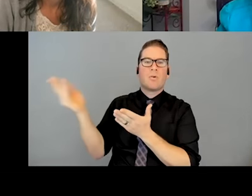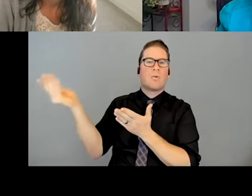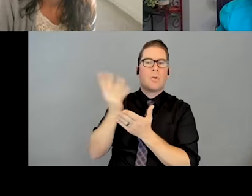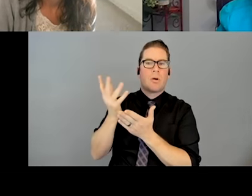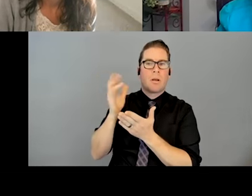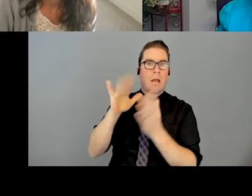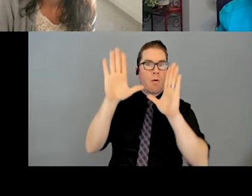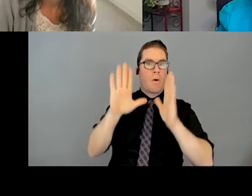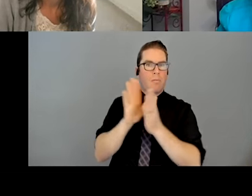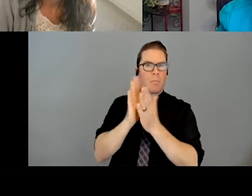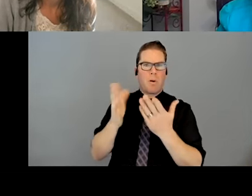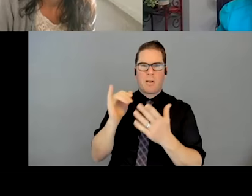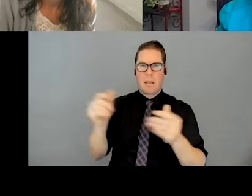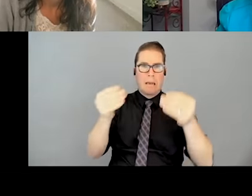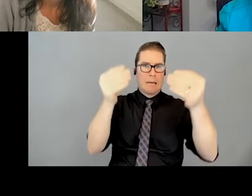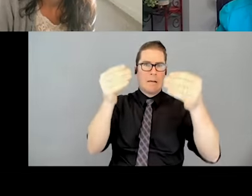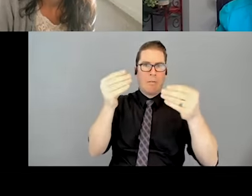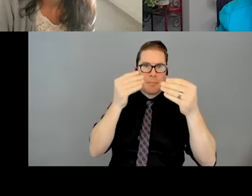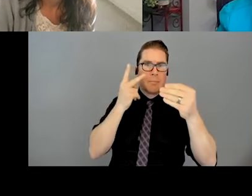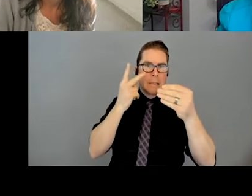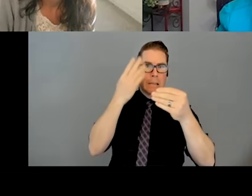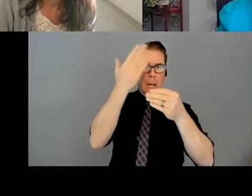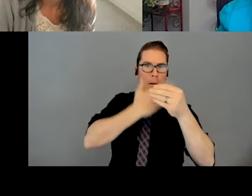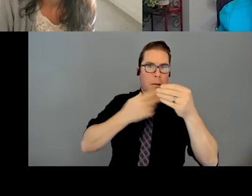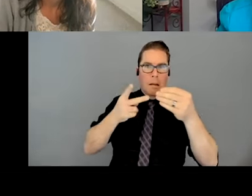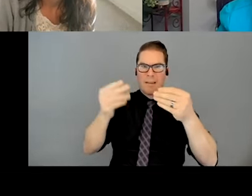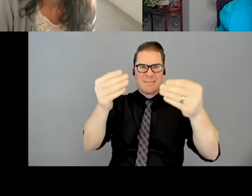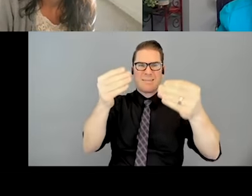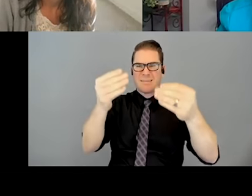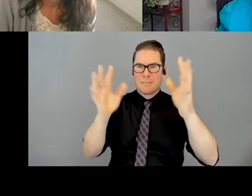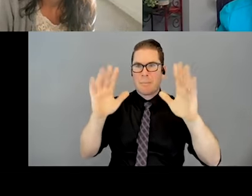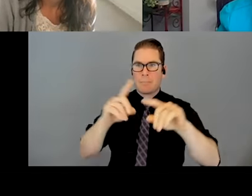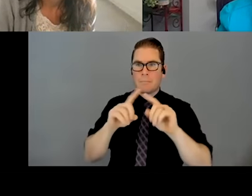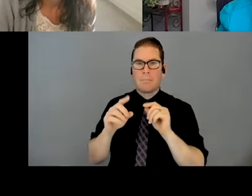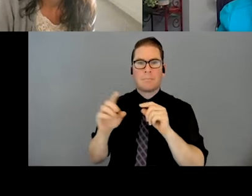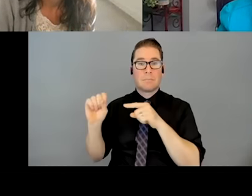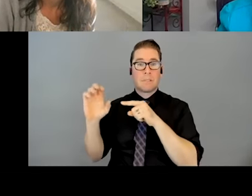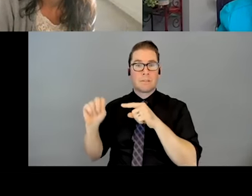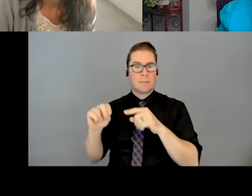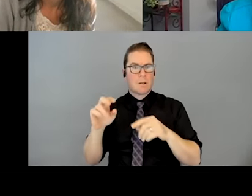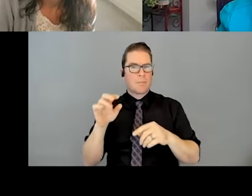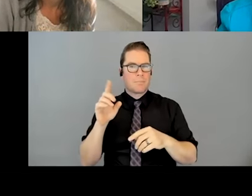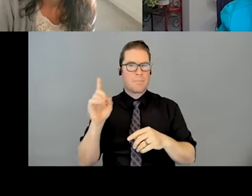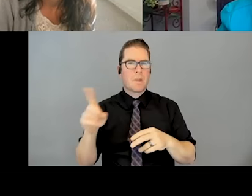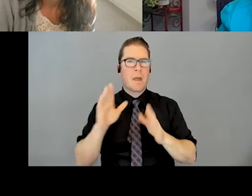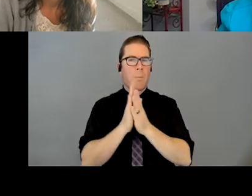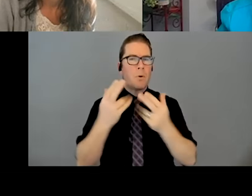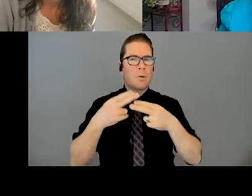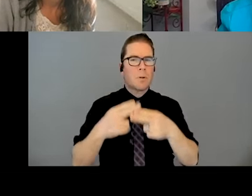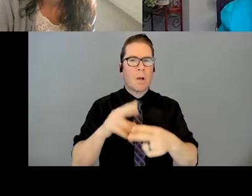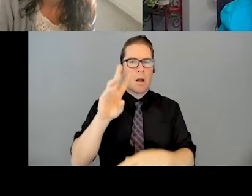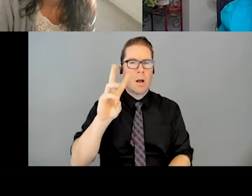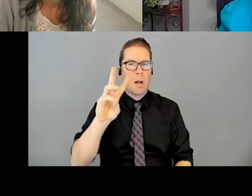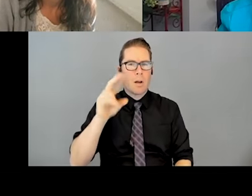I don't know why you can't read it. Well, I don't know. I don't remember exactly how I ran across Whistling Vivaldi by Dr.